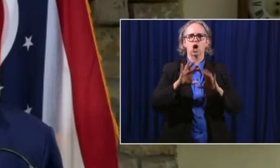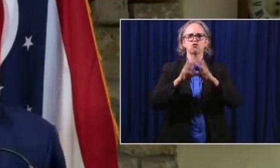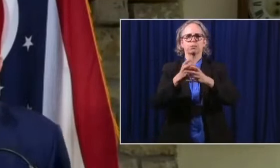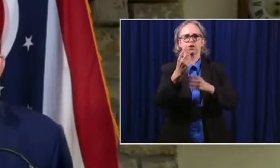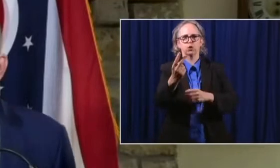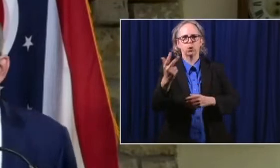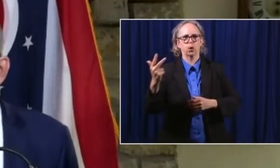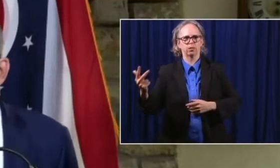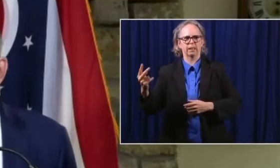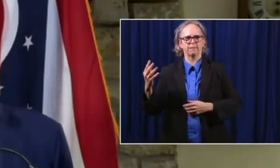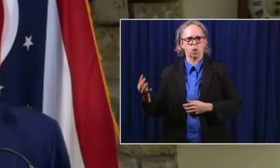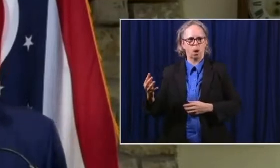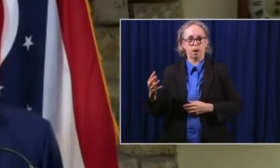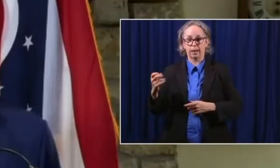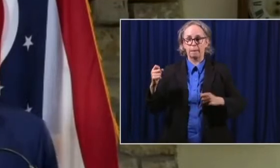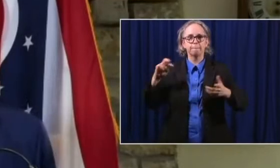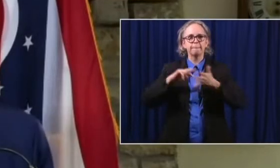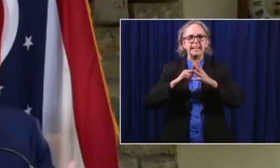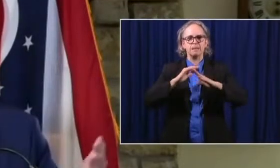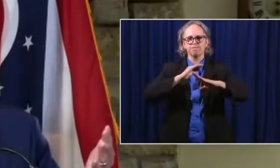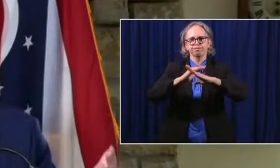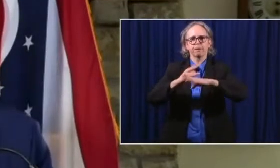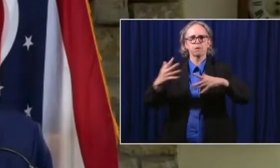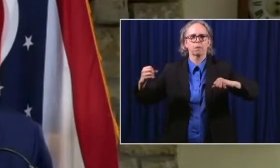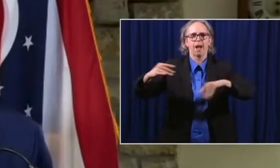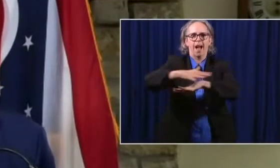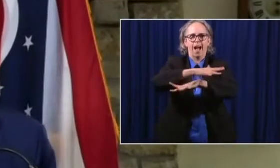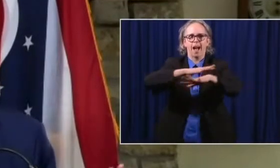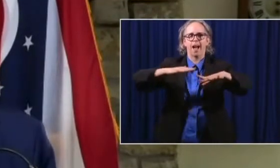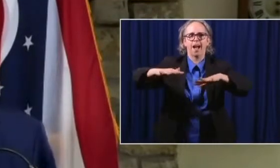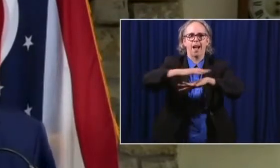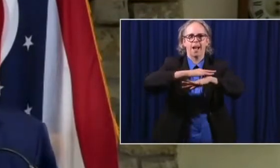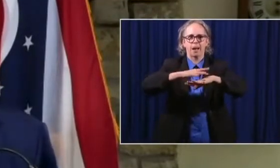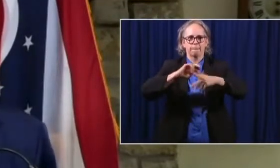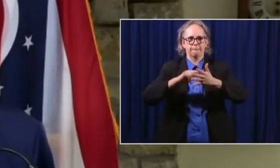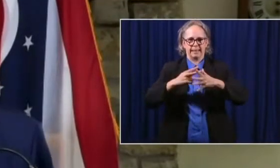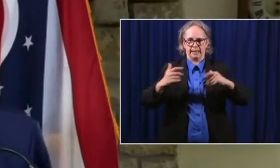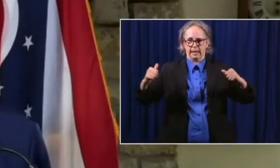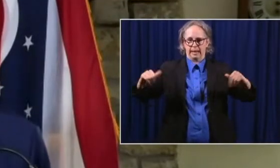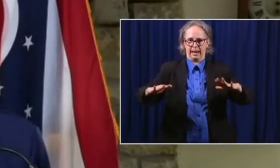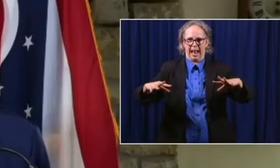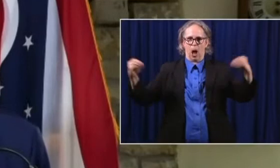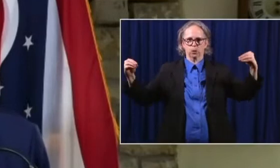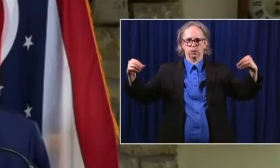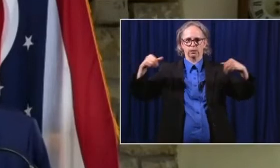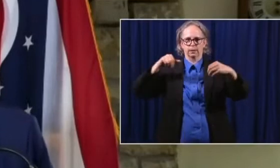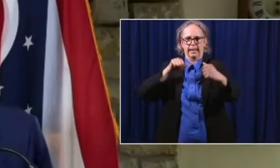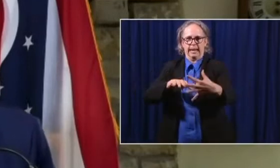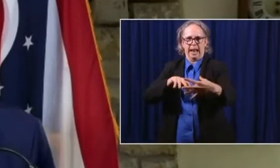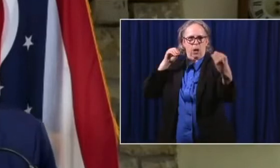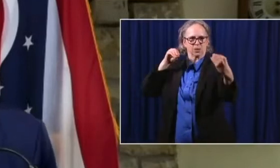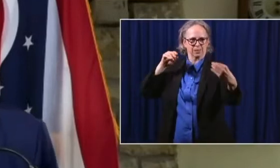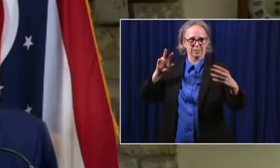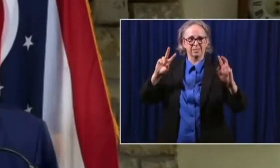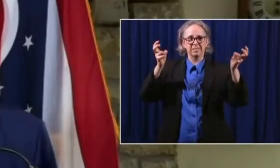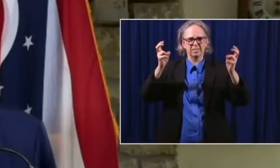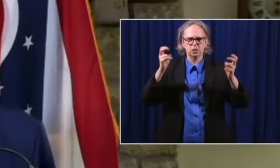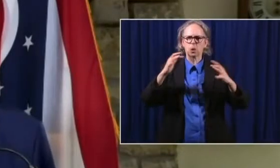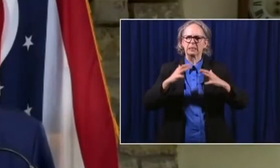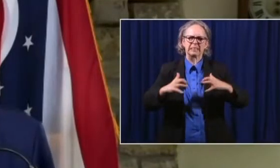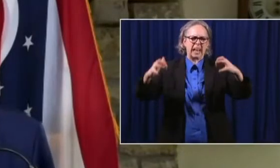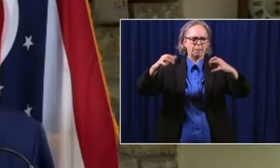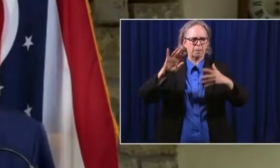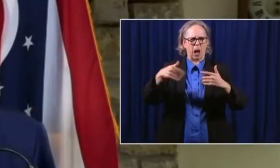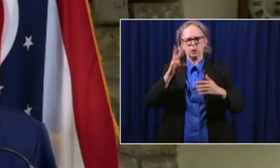4. And so, you know, they hold, 60,000 or so fans. So there certainly